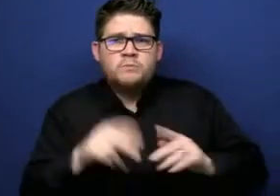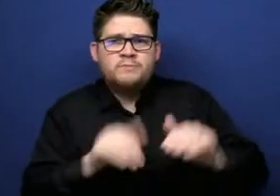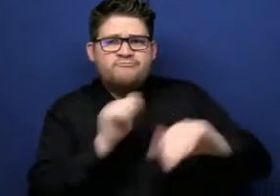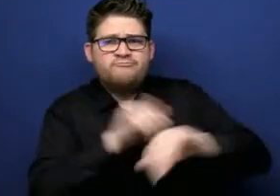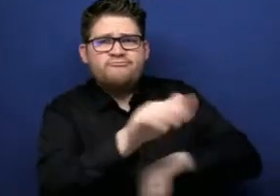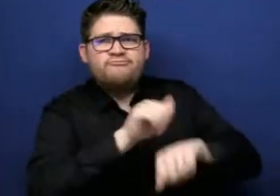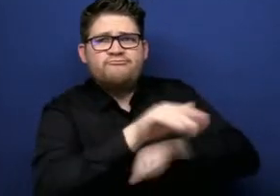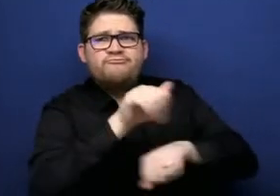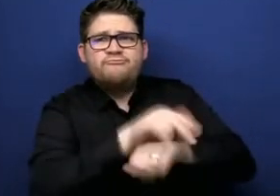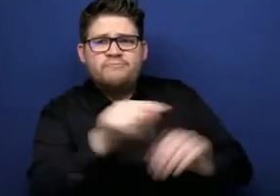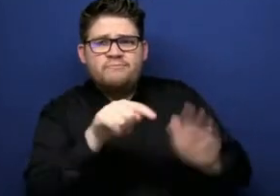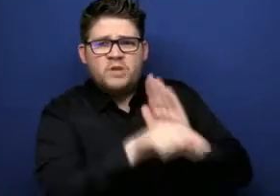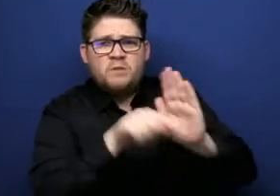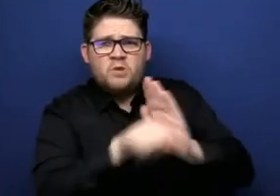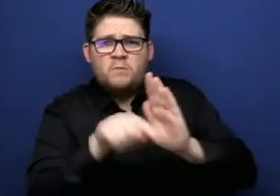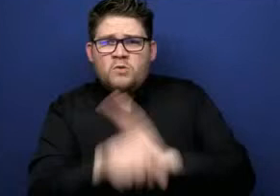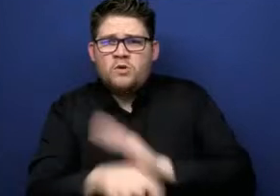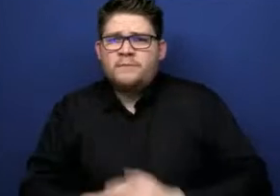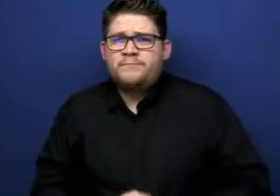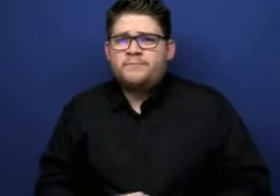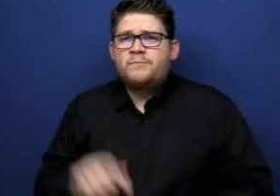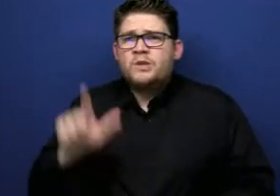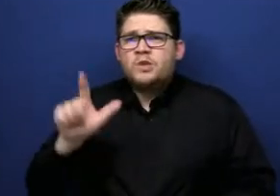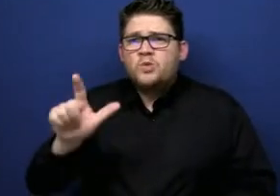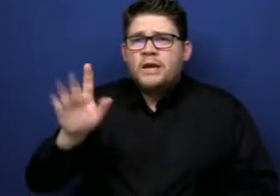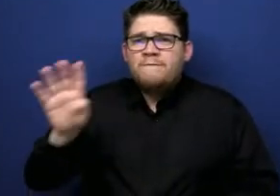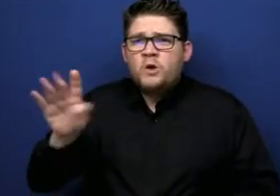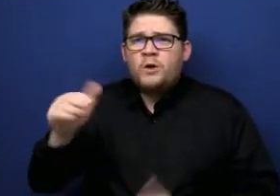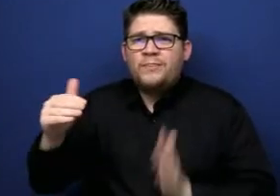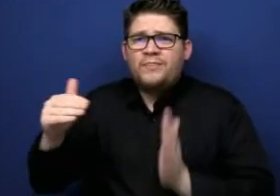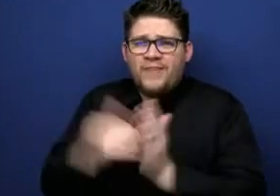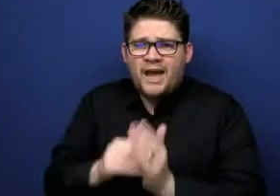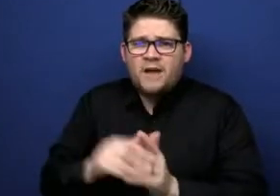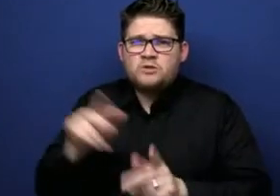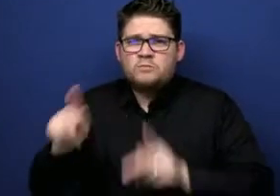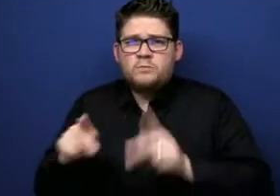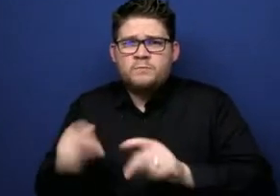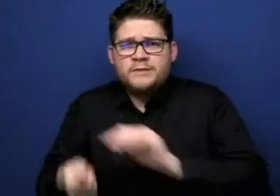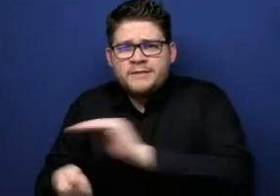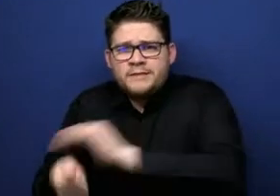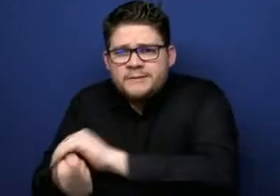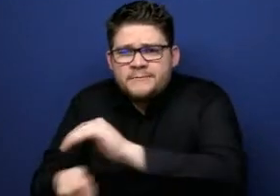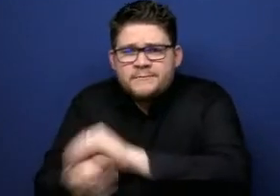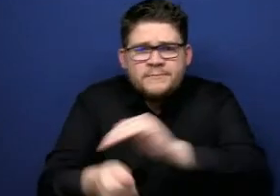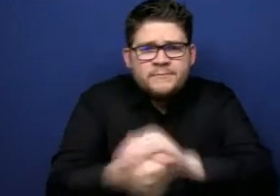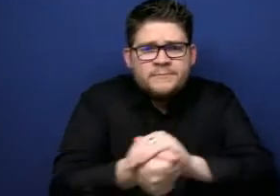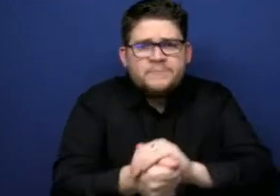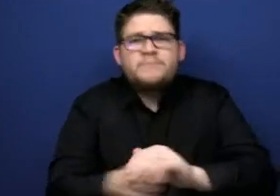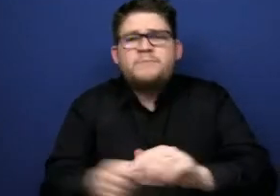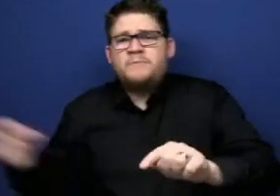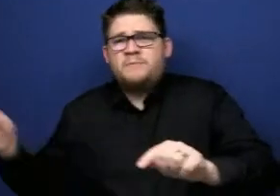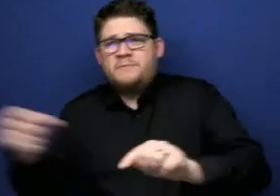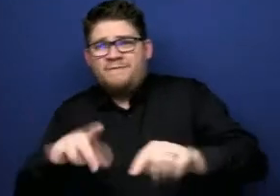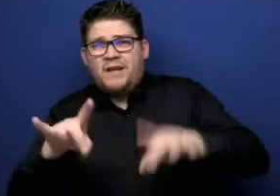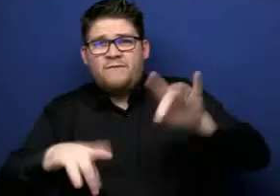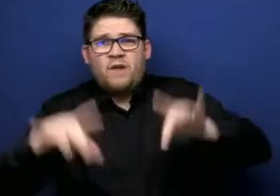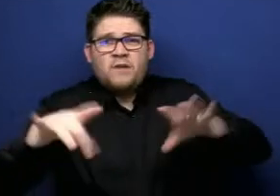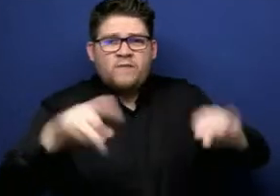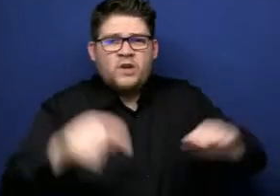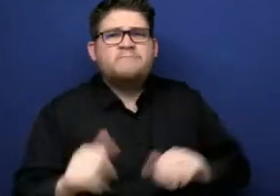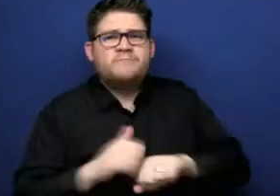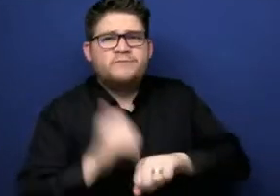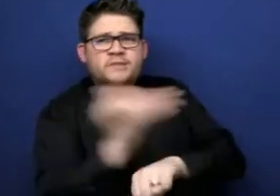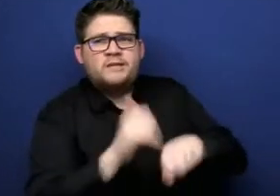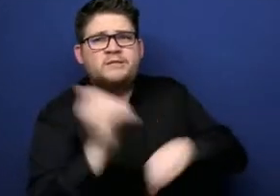betrayed, including Anne Frank and her family in Amsterdam. Of her family, only her father